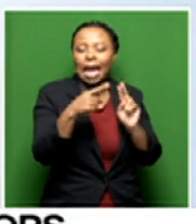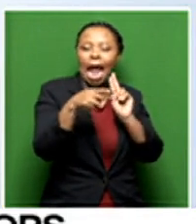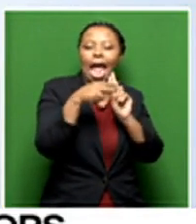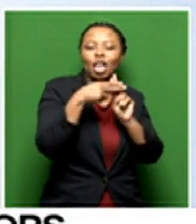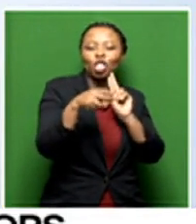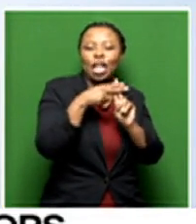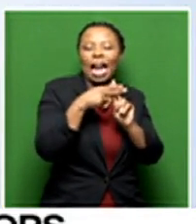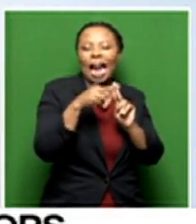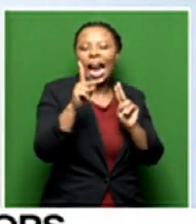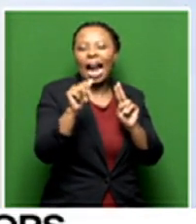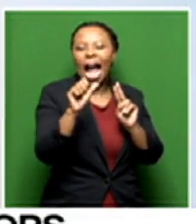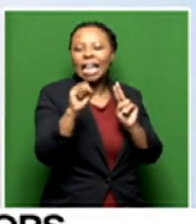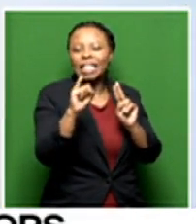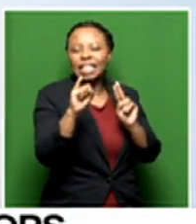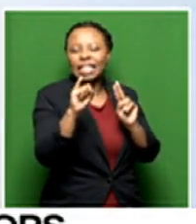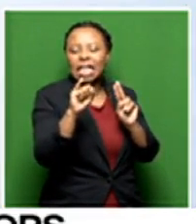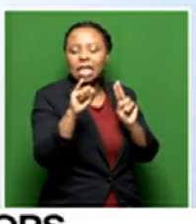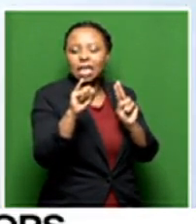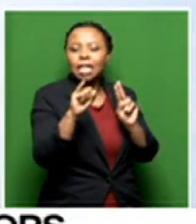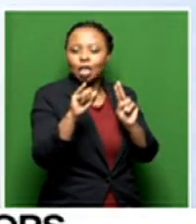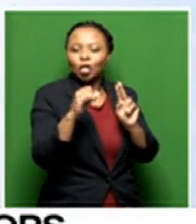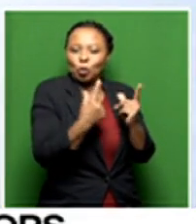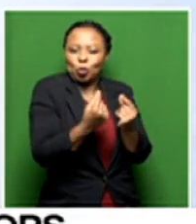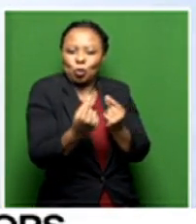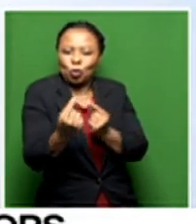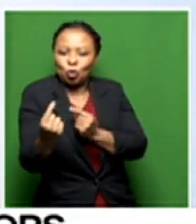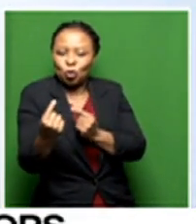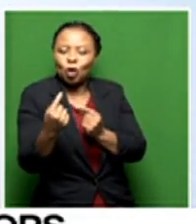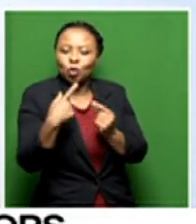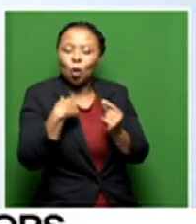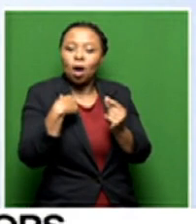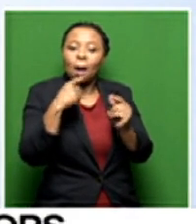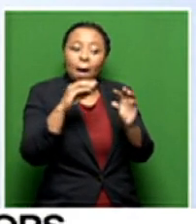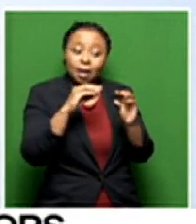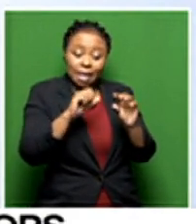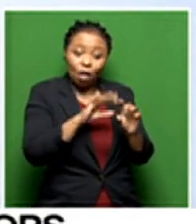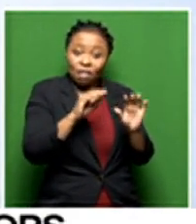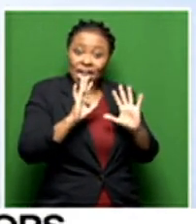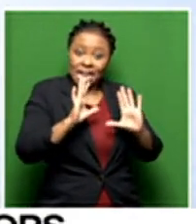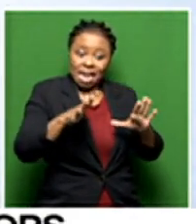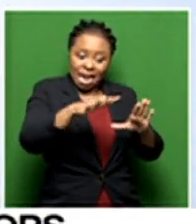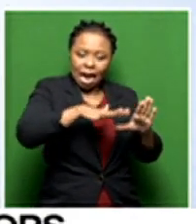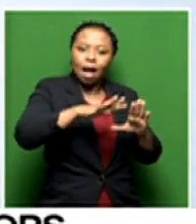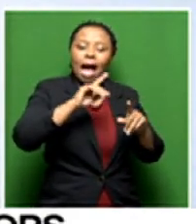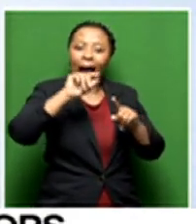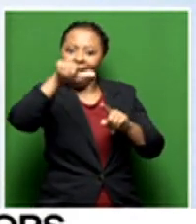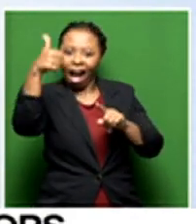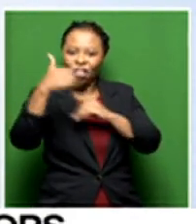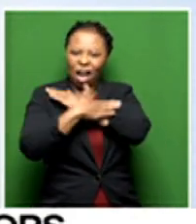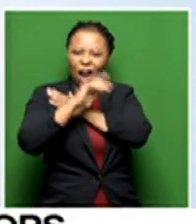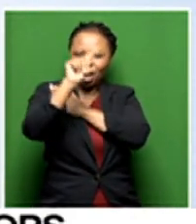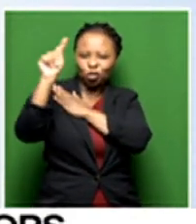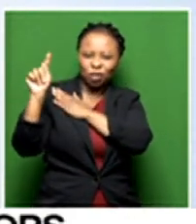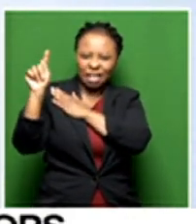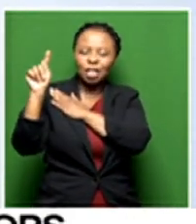hashtag Kasi to the world. So we're trying to move out of South Africa as well, but try to dominate other countries. And